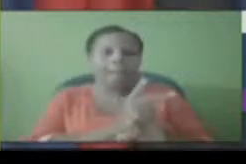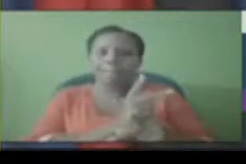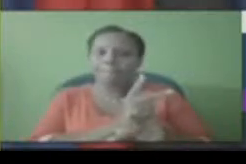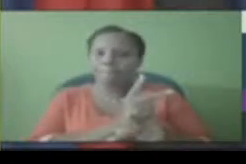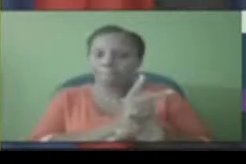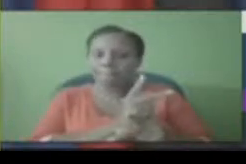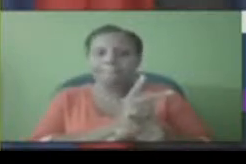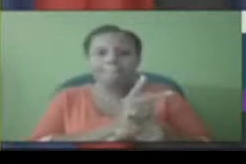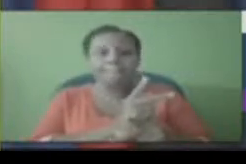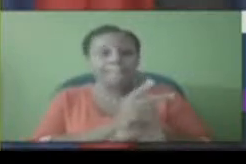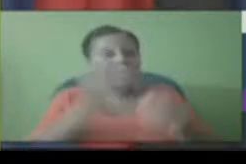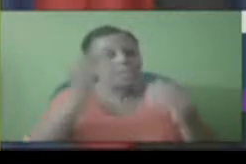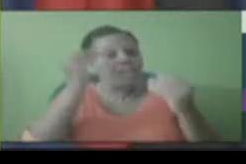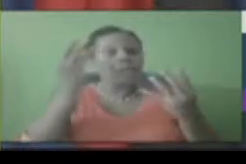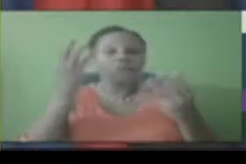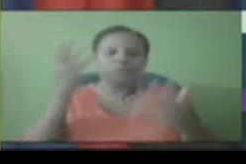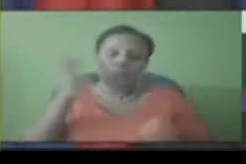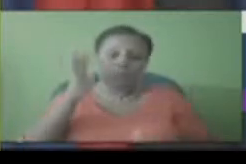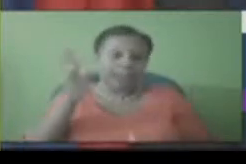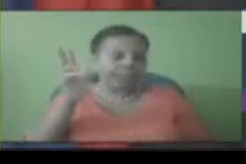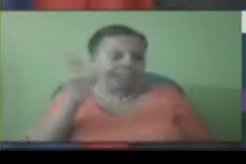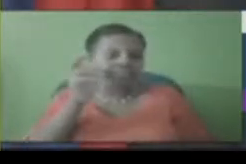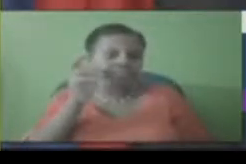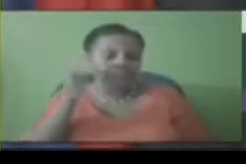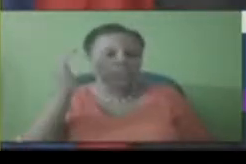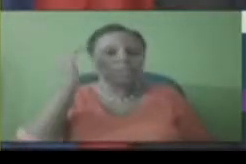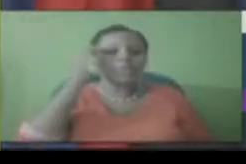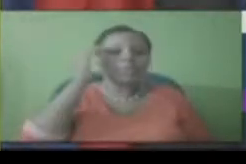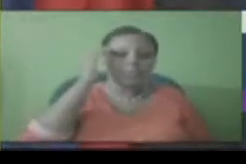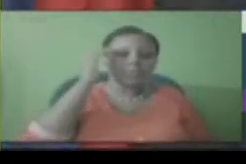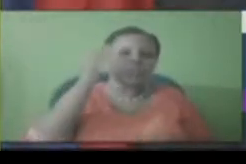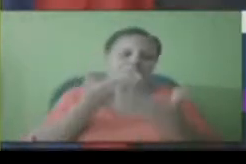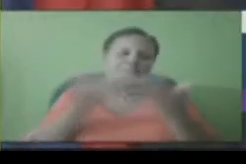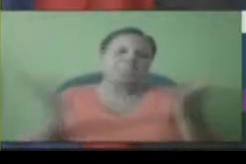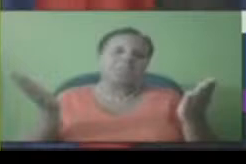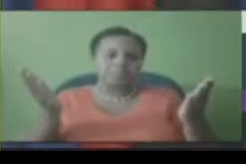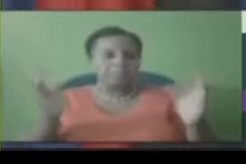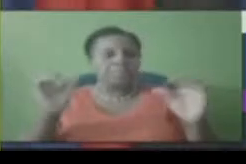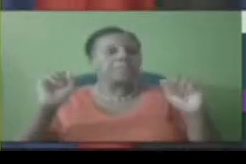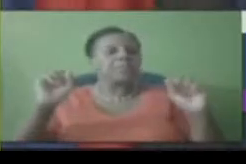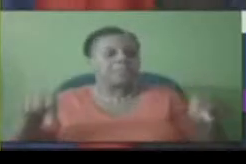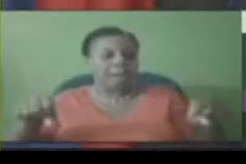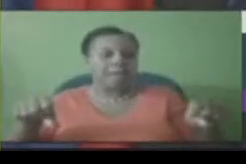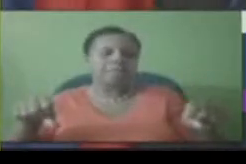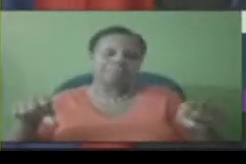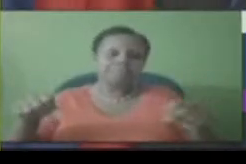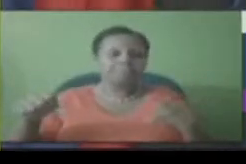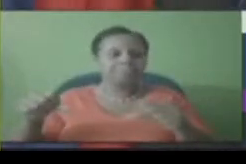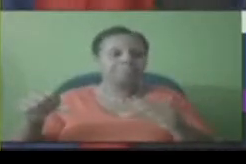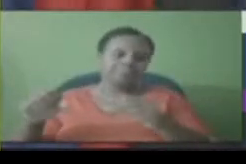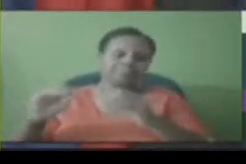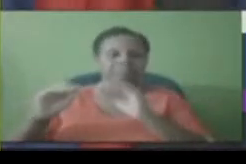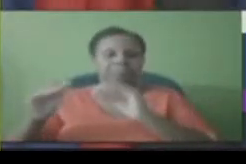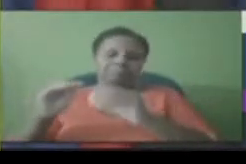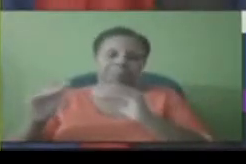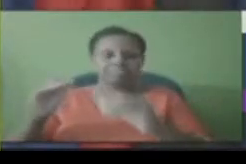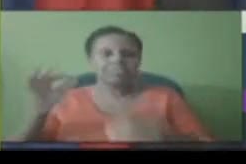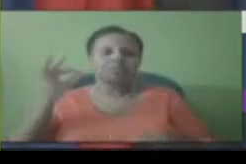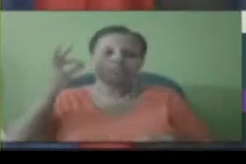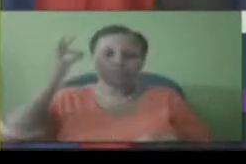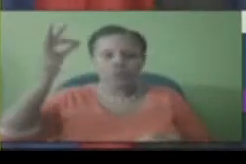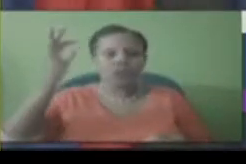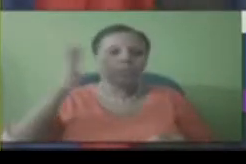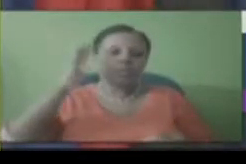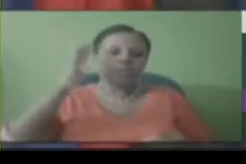is that they are positioned to deal with that. And as they go forward, they will continue to be mindful of the taxpayer